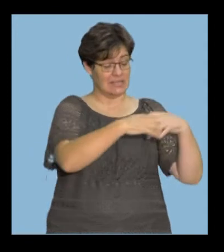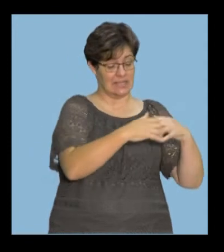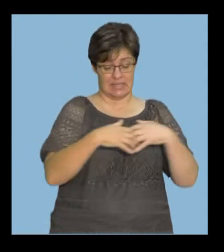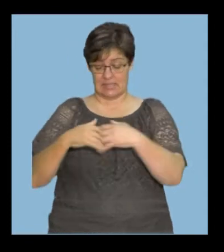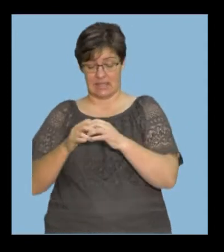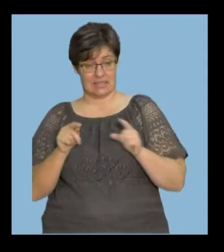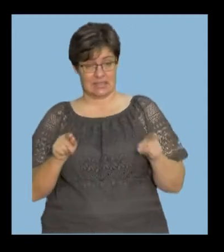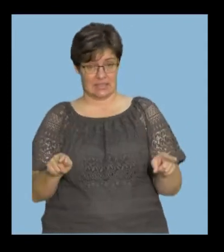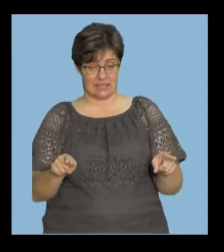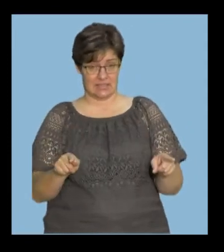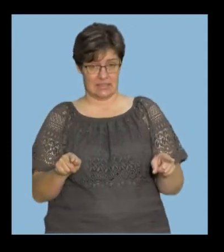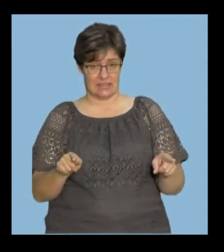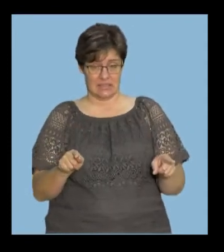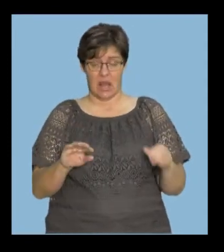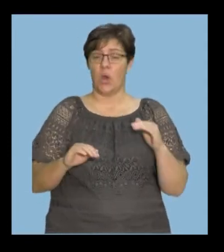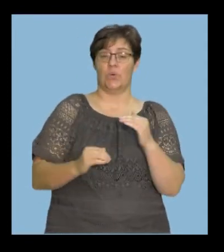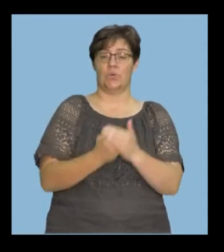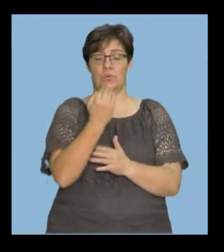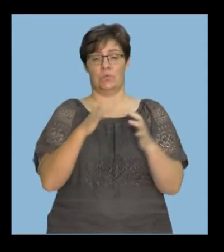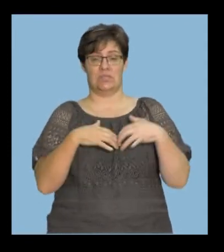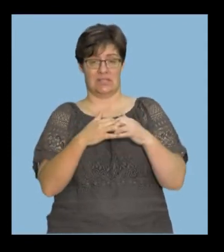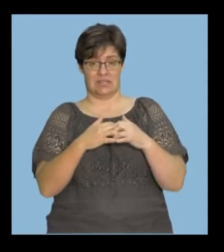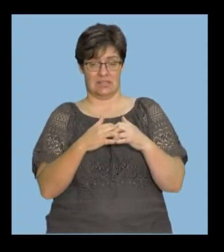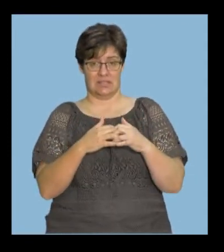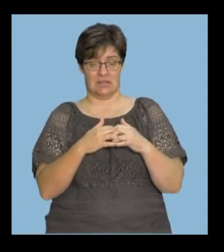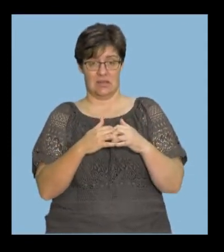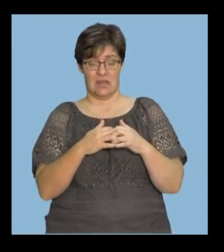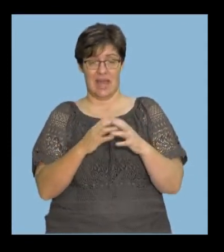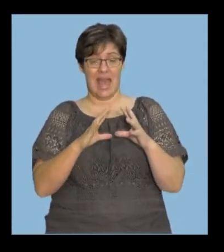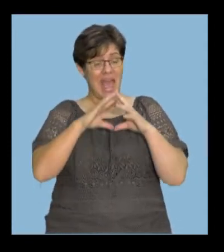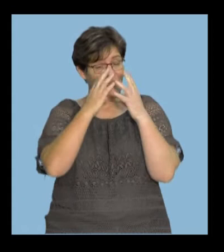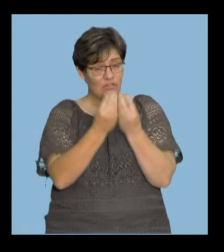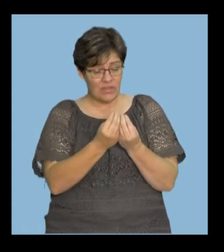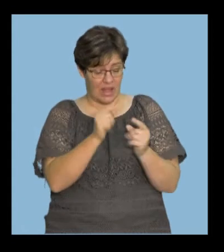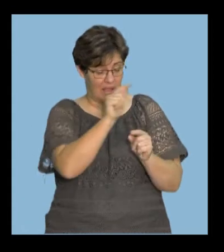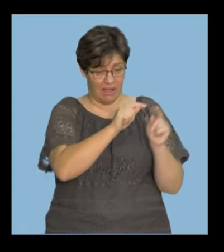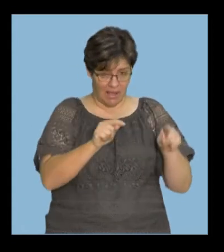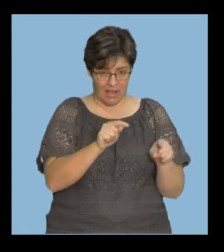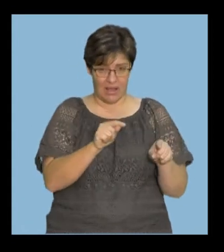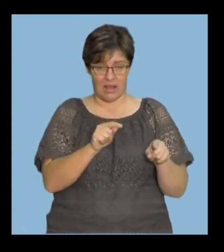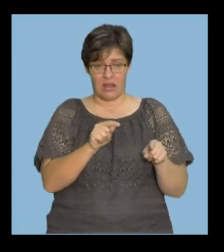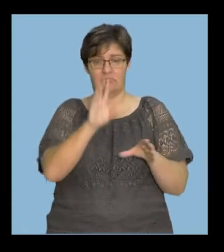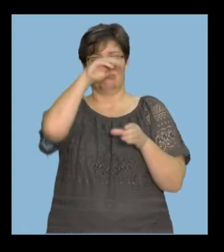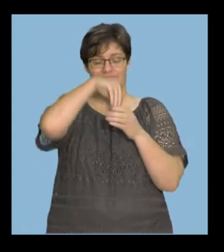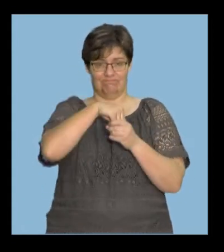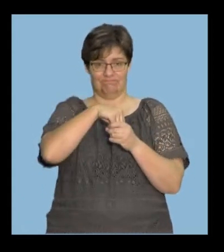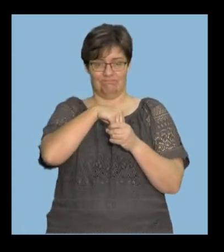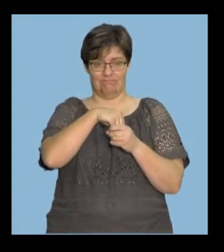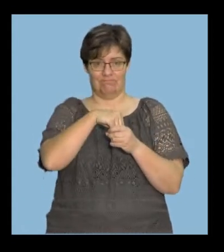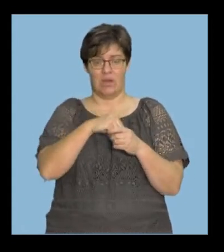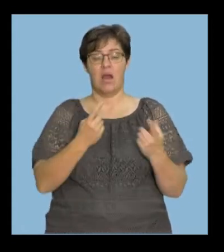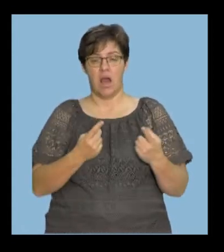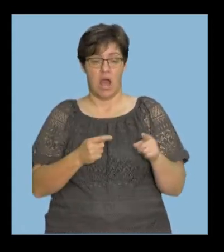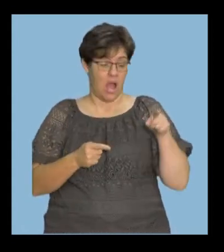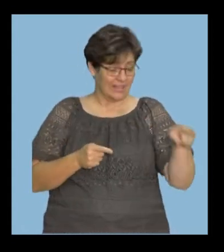sets, it's a new set that contains all of the elements that are in at least